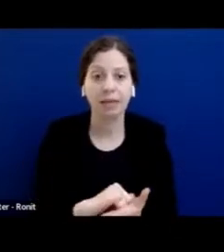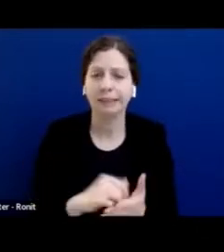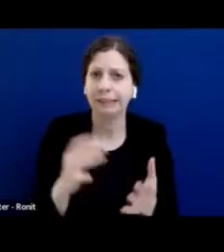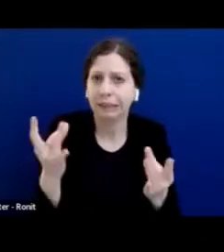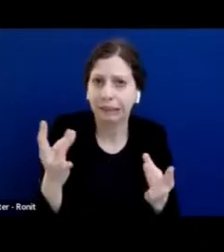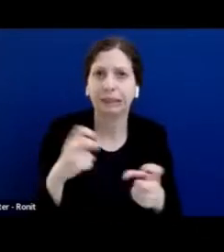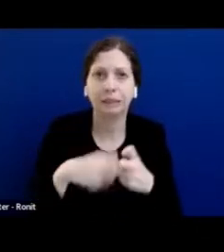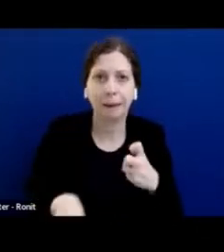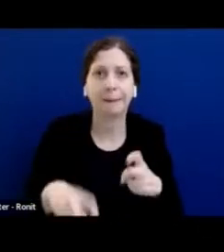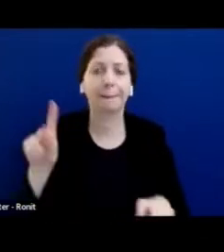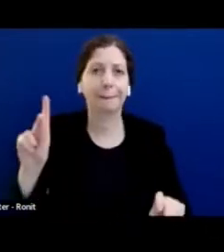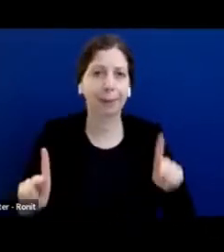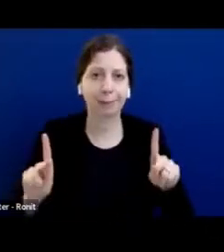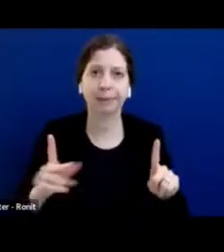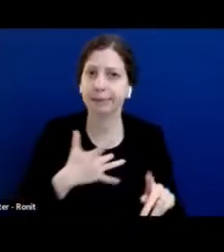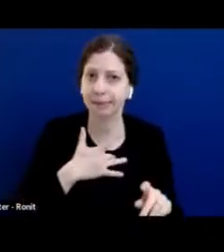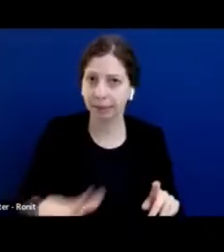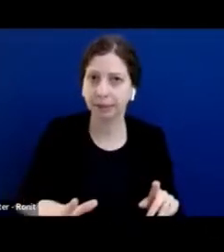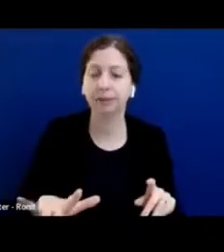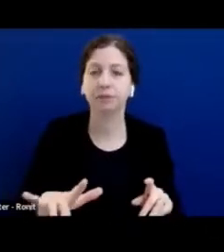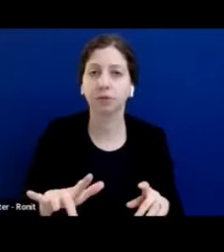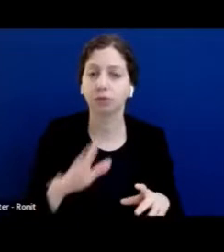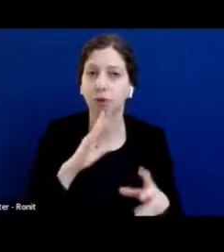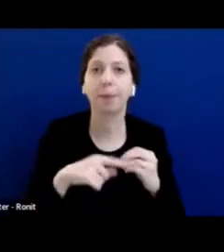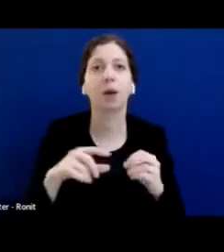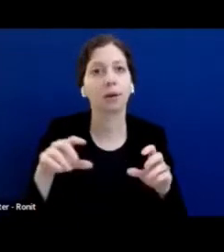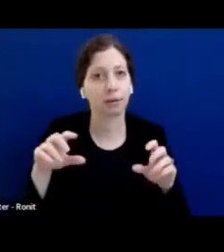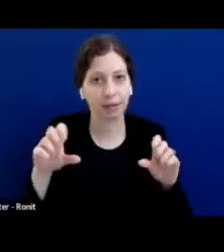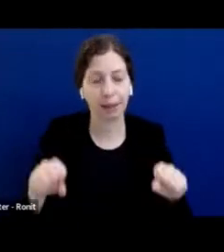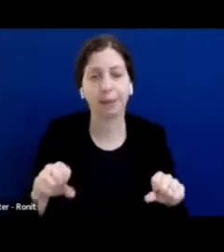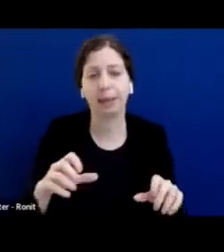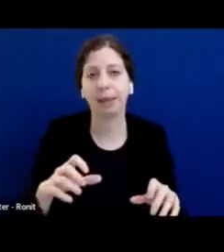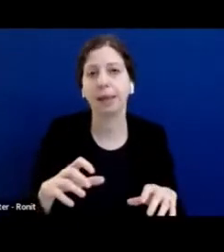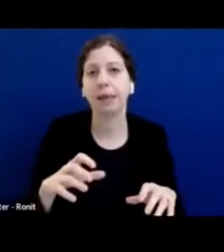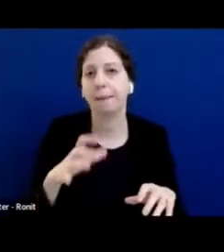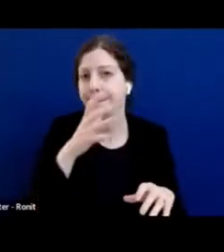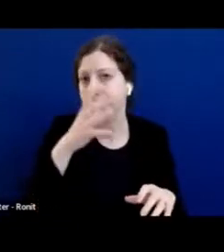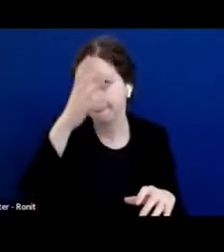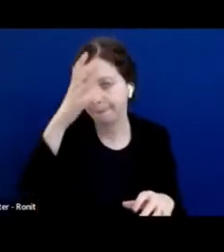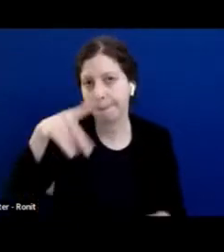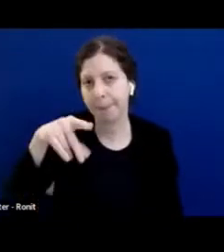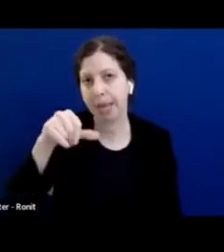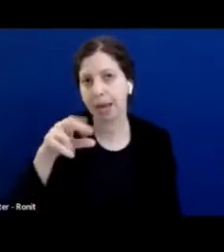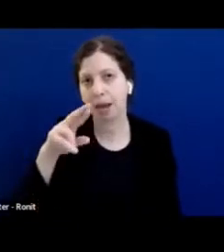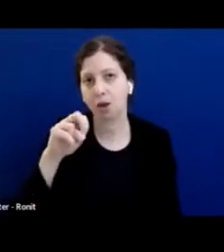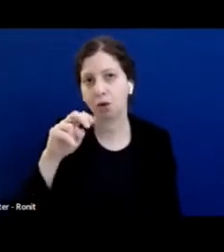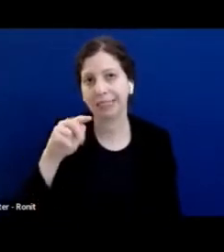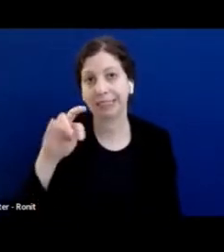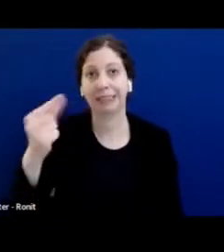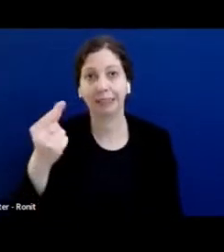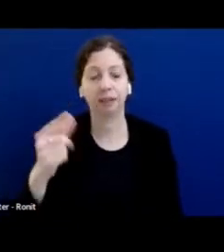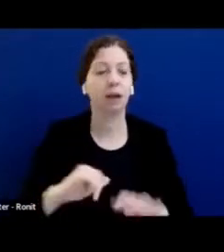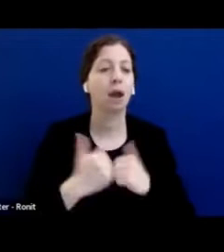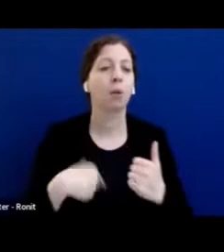tough and people are very, very sensitive to talk about, it can be parenting. So I think really figuring out how we are approaching this from